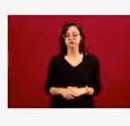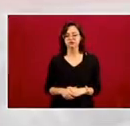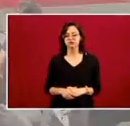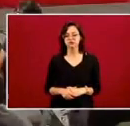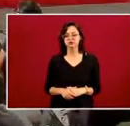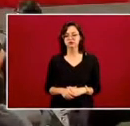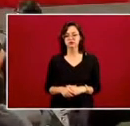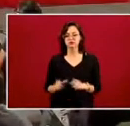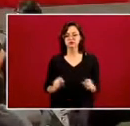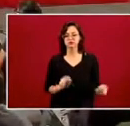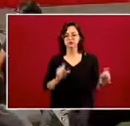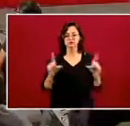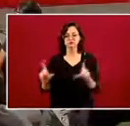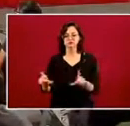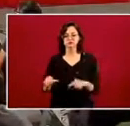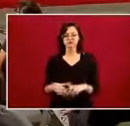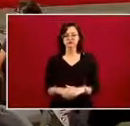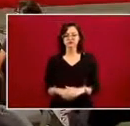die because of this disease.